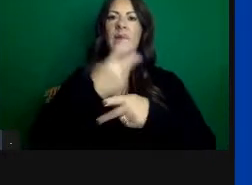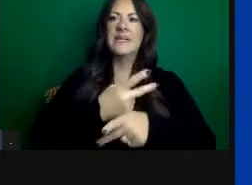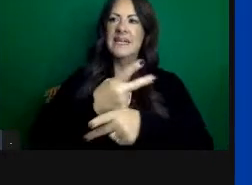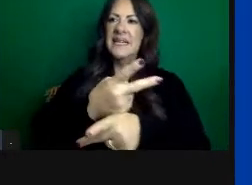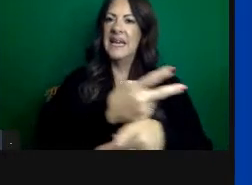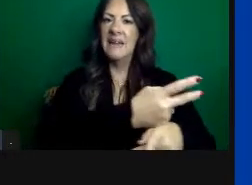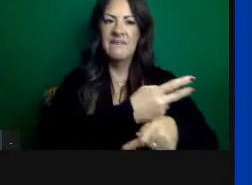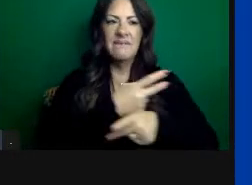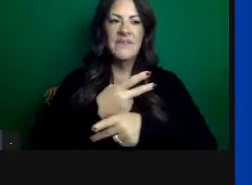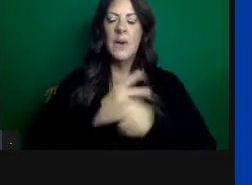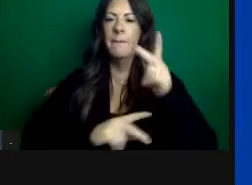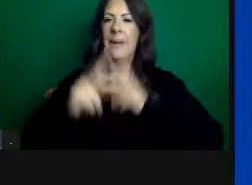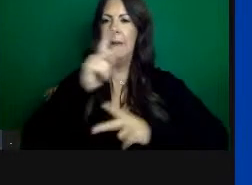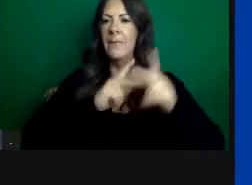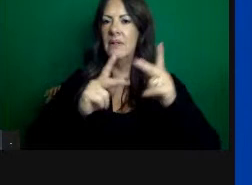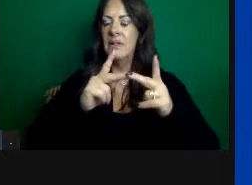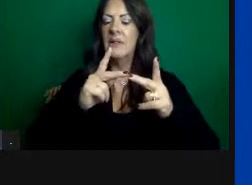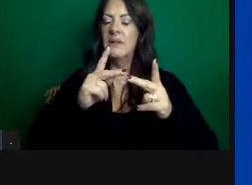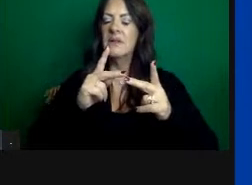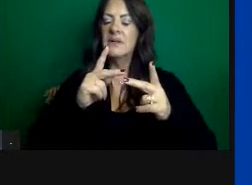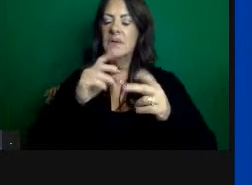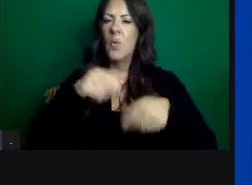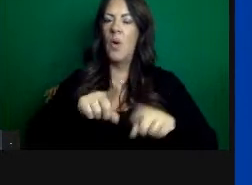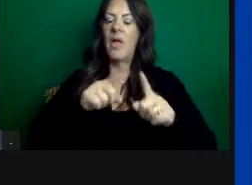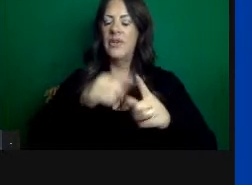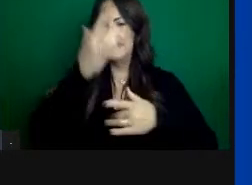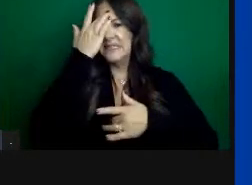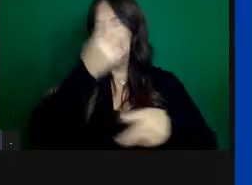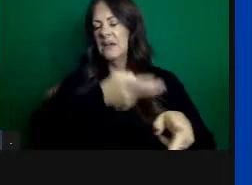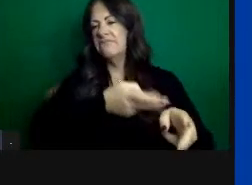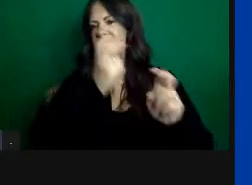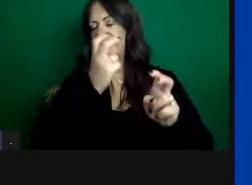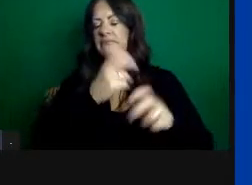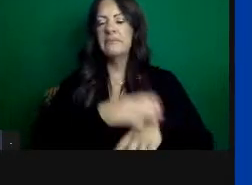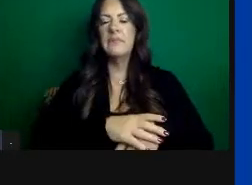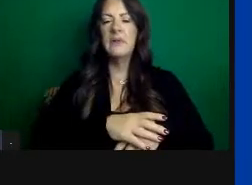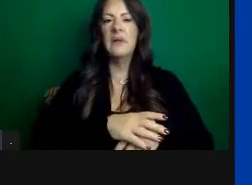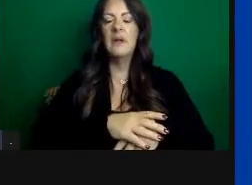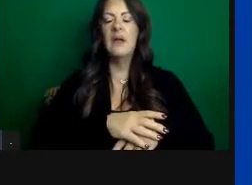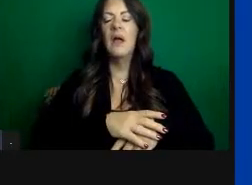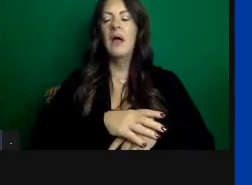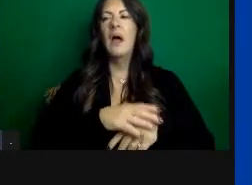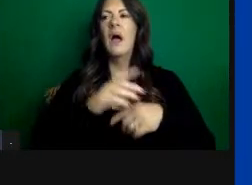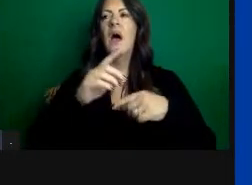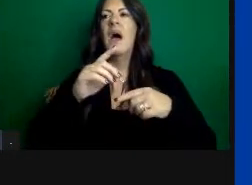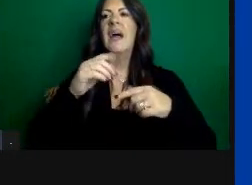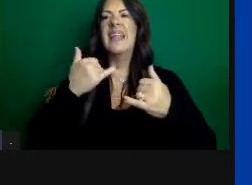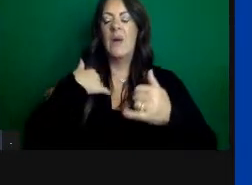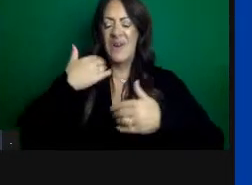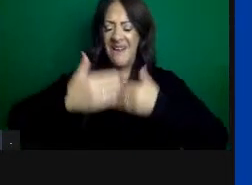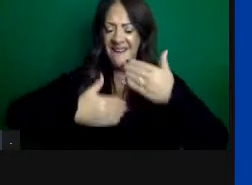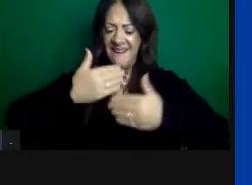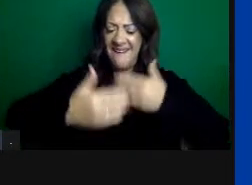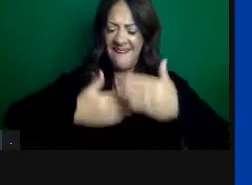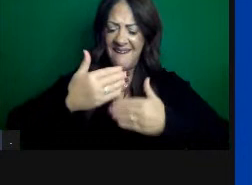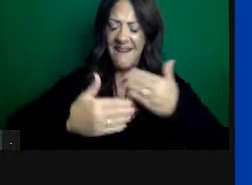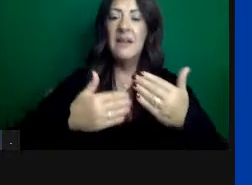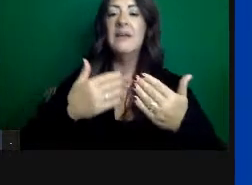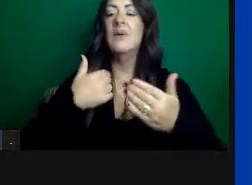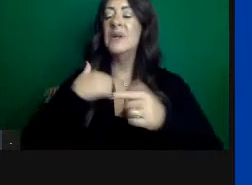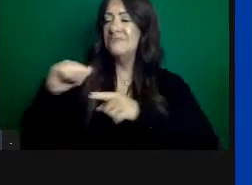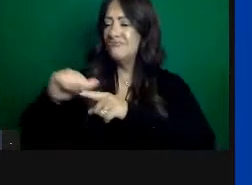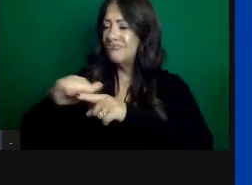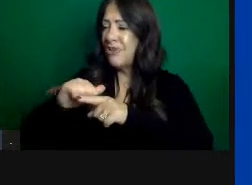of life-saving care at the bedside. But as we've come out of that surge, increased our ability, like the train picking